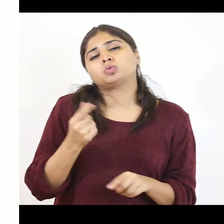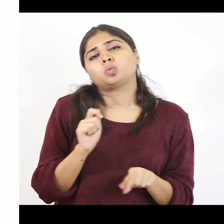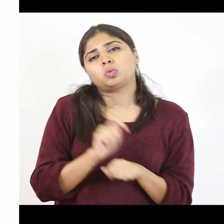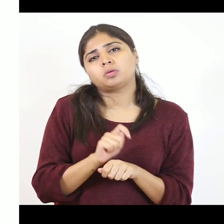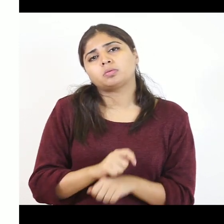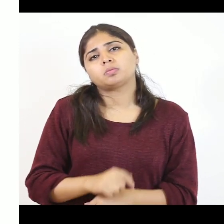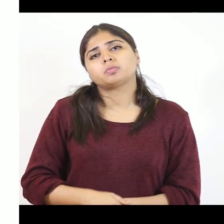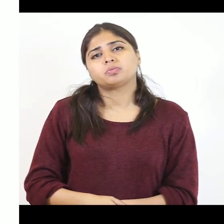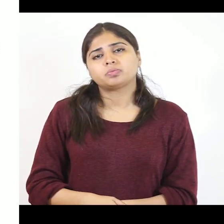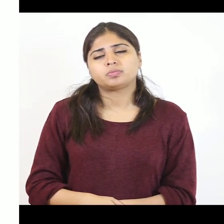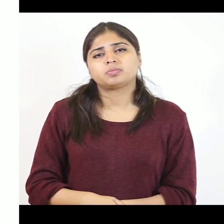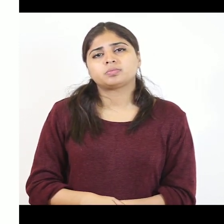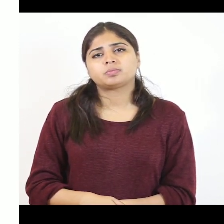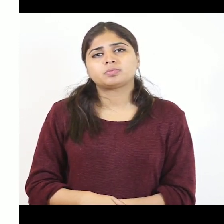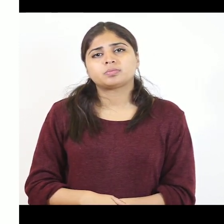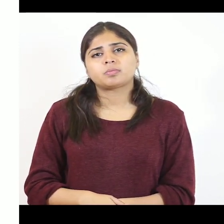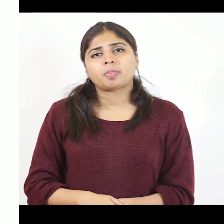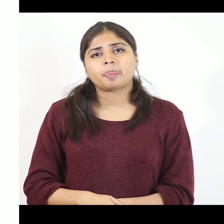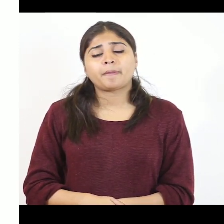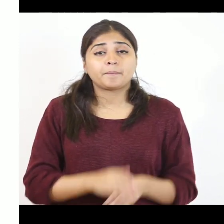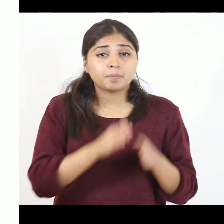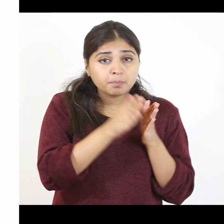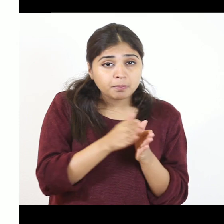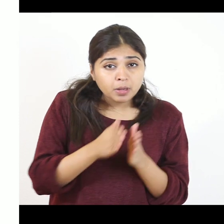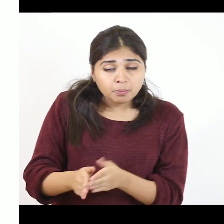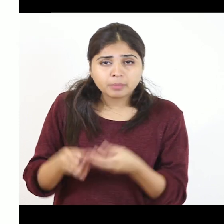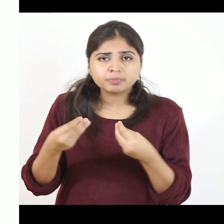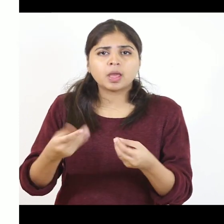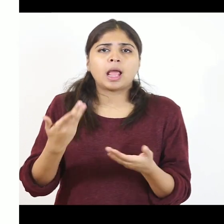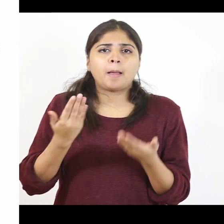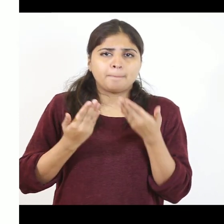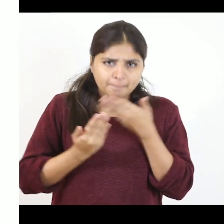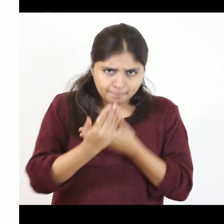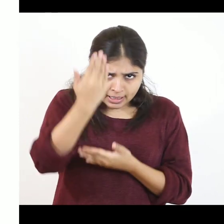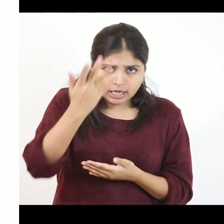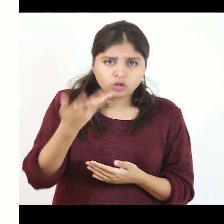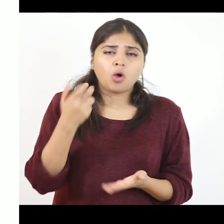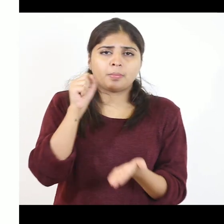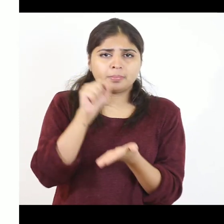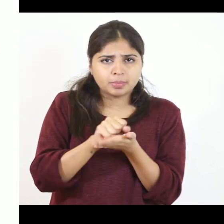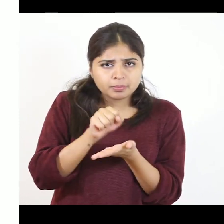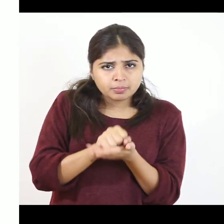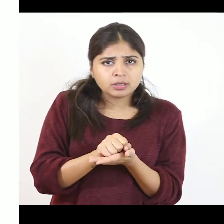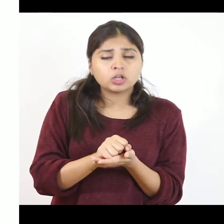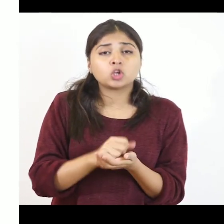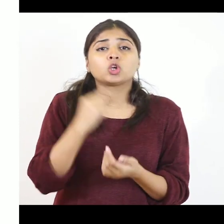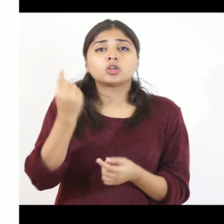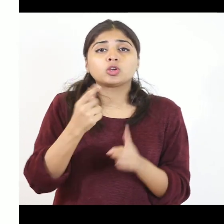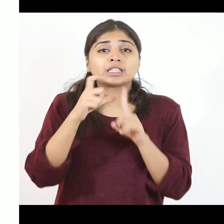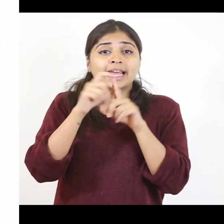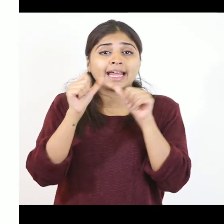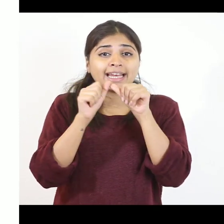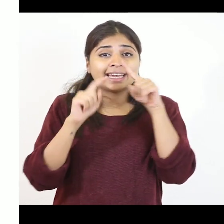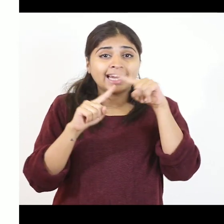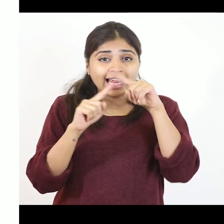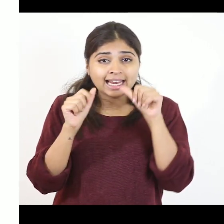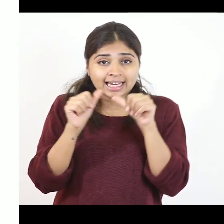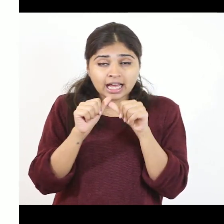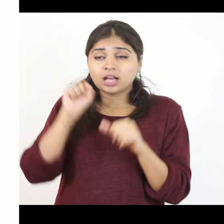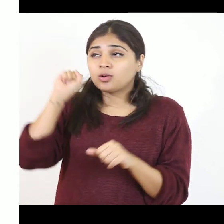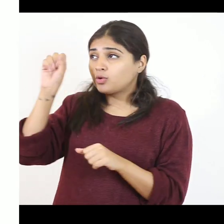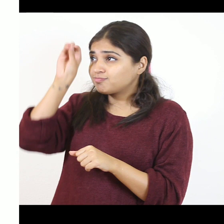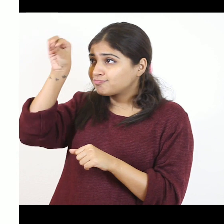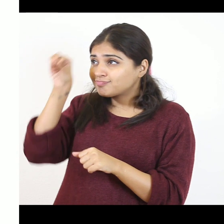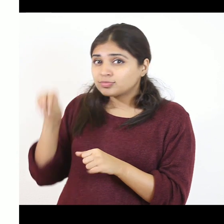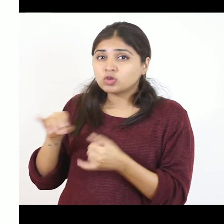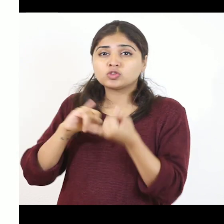Preparing materials for printing or publication by using data entry composing software.